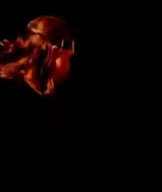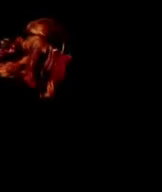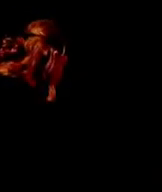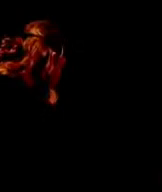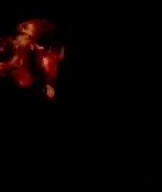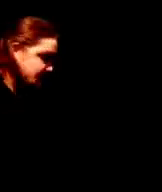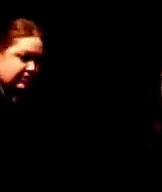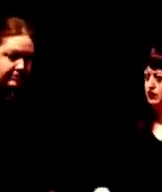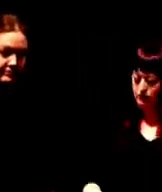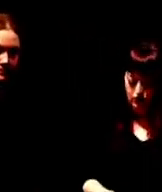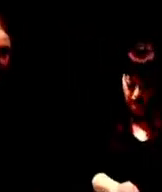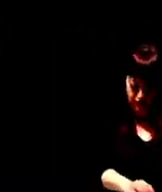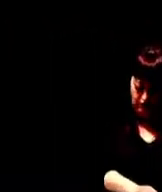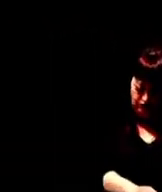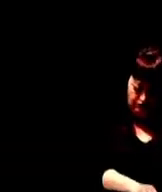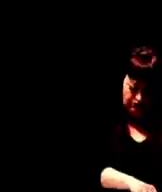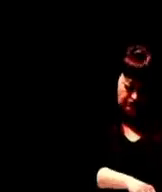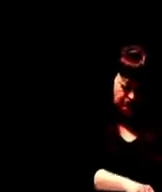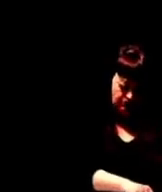Marian Abdirahman.